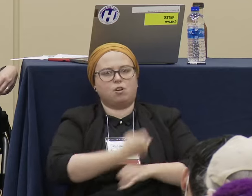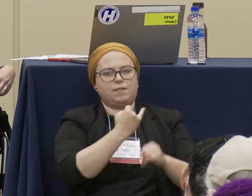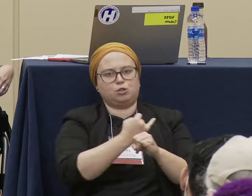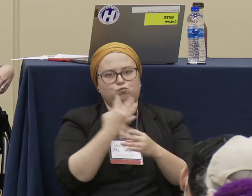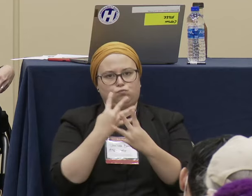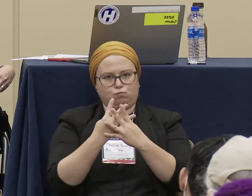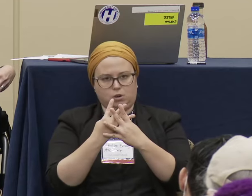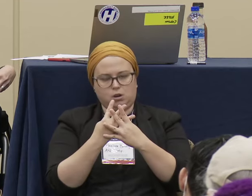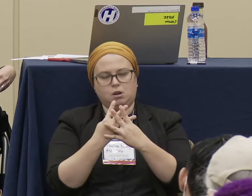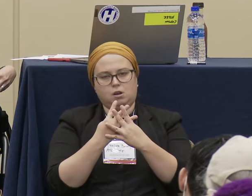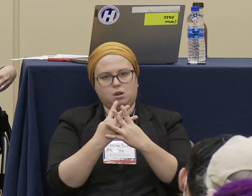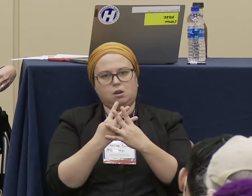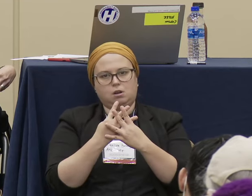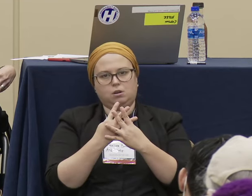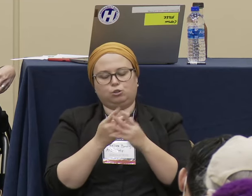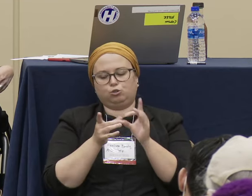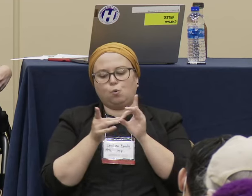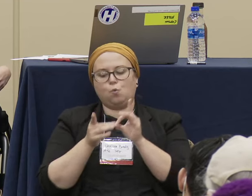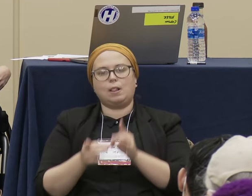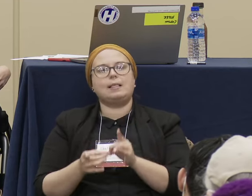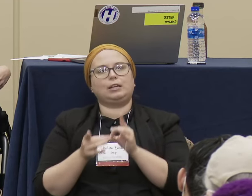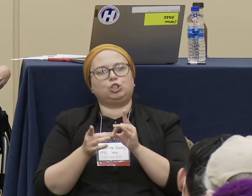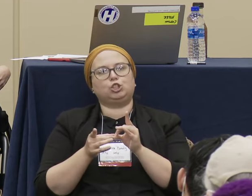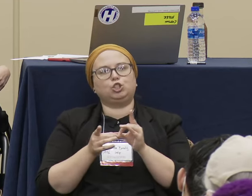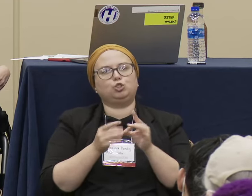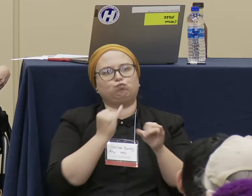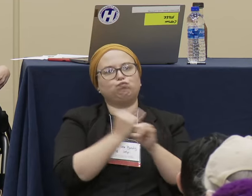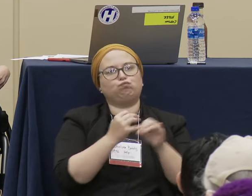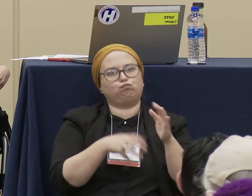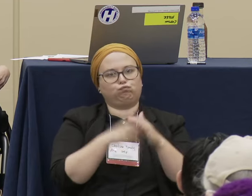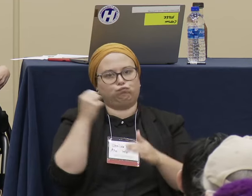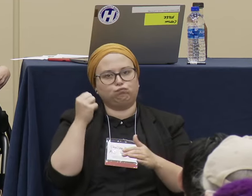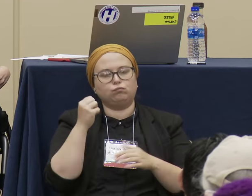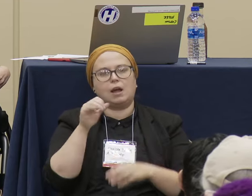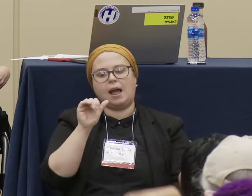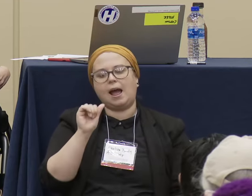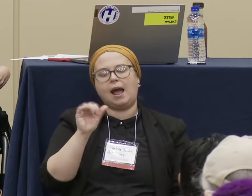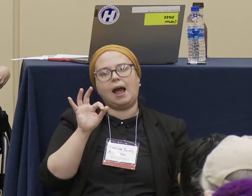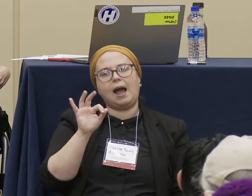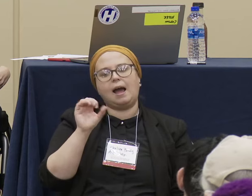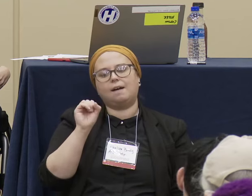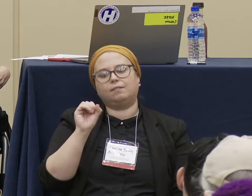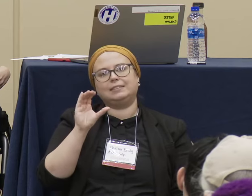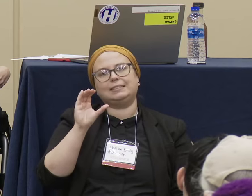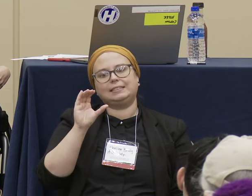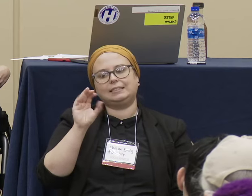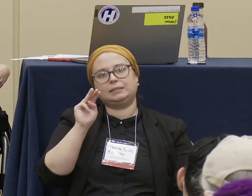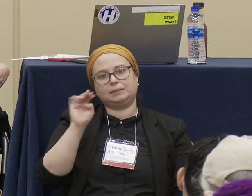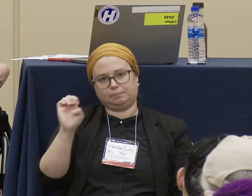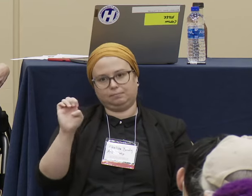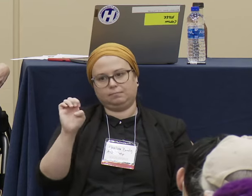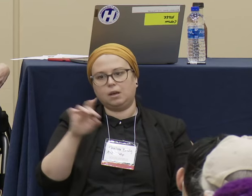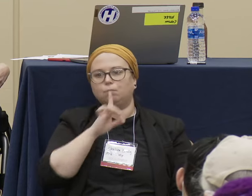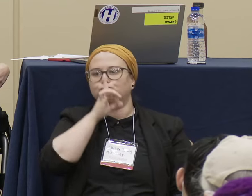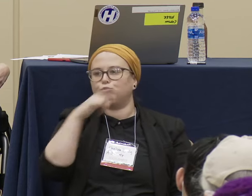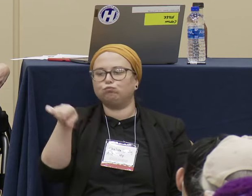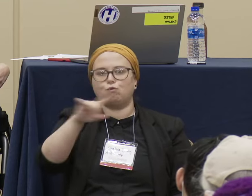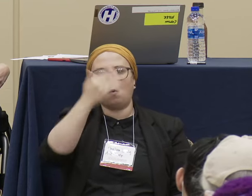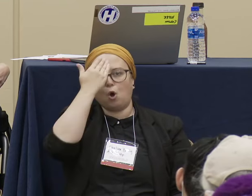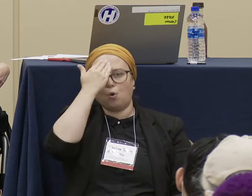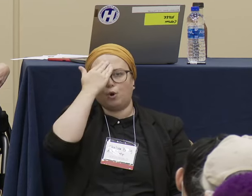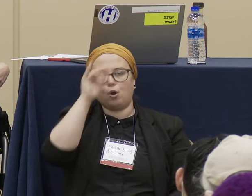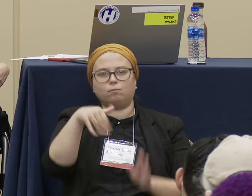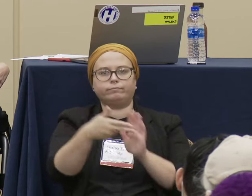institutions. And in relation to deinstitutionalization, for example, AFSCME, I'm sure you all know, it stands for the